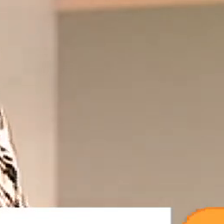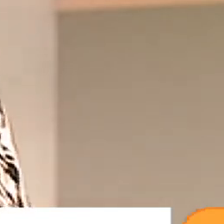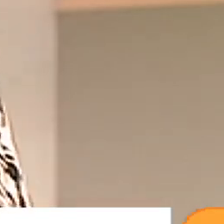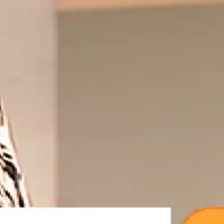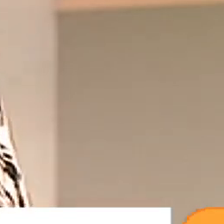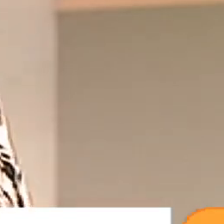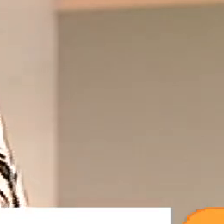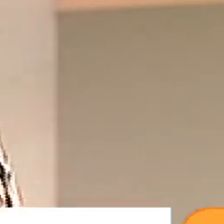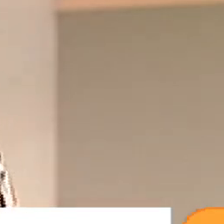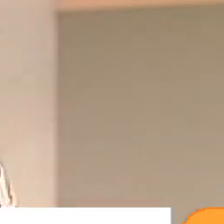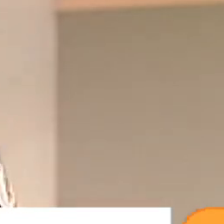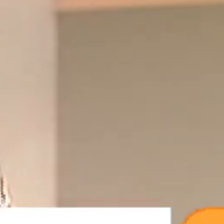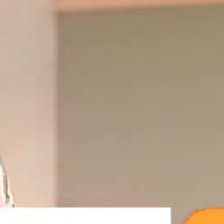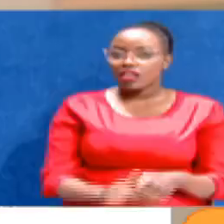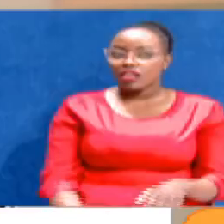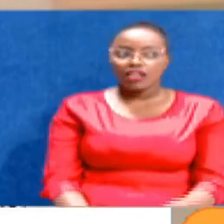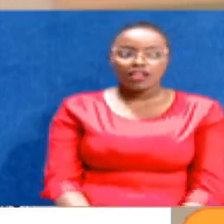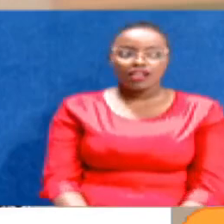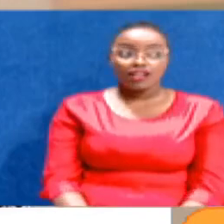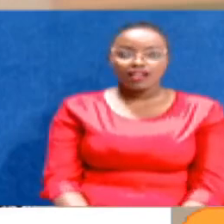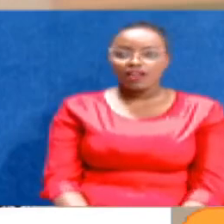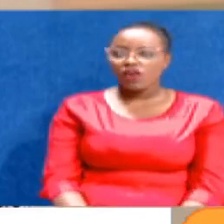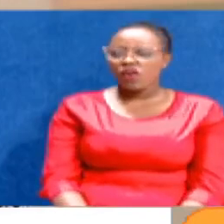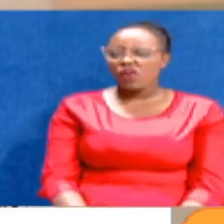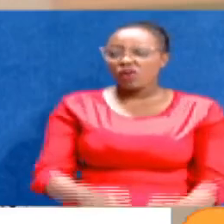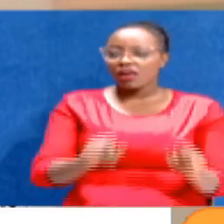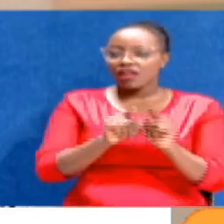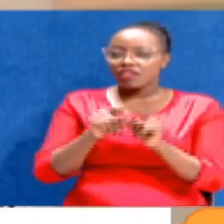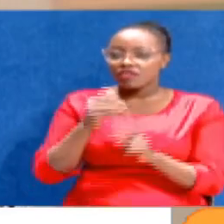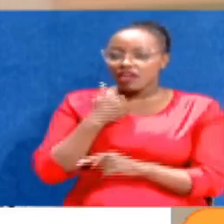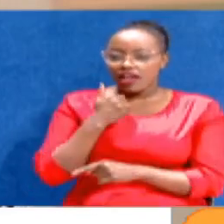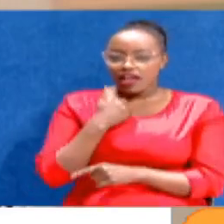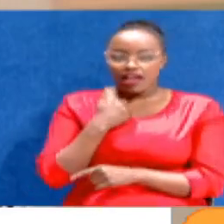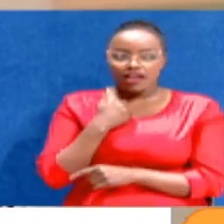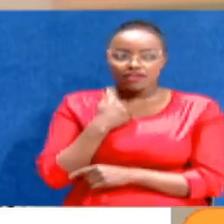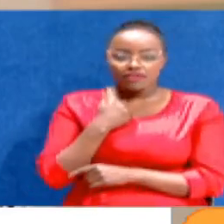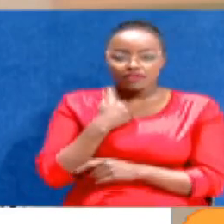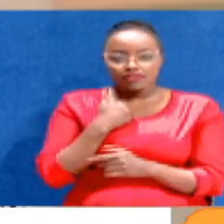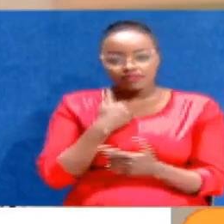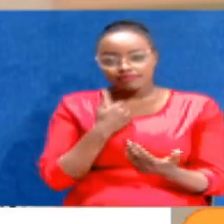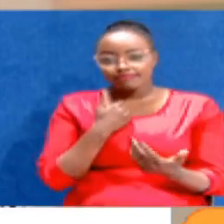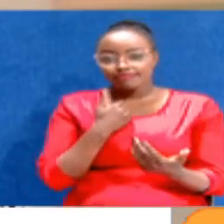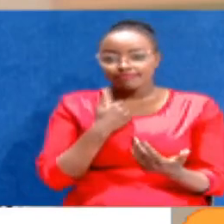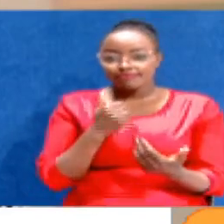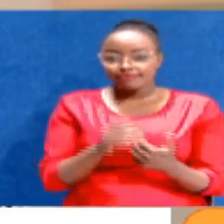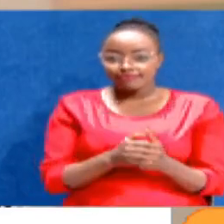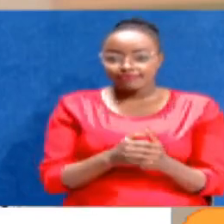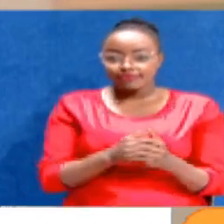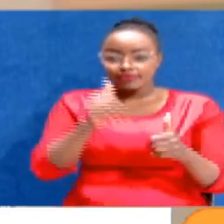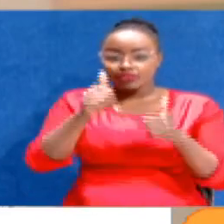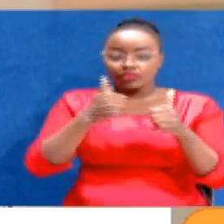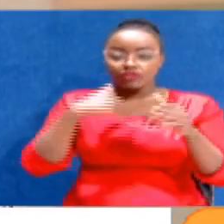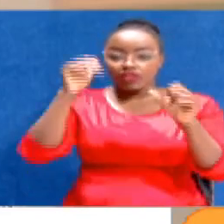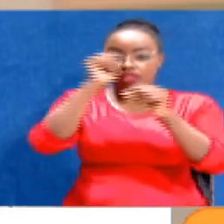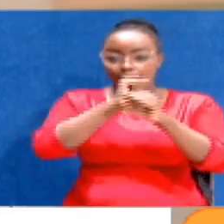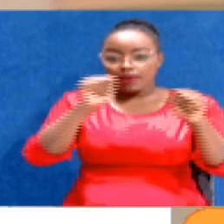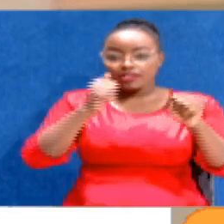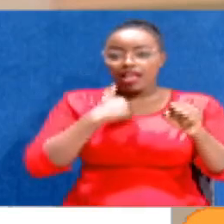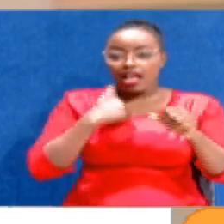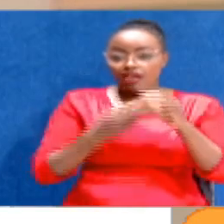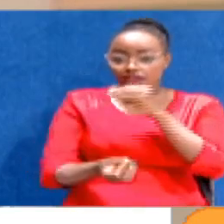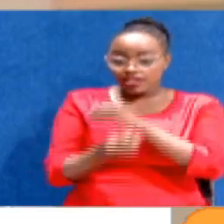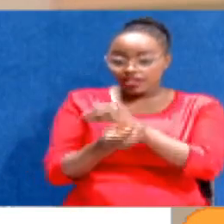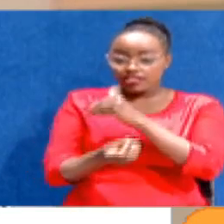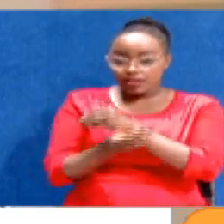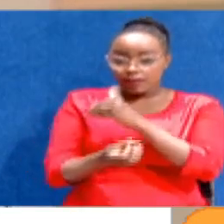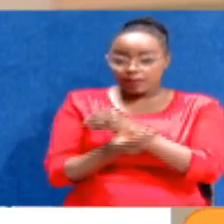in. Now, 2 weeks ago, we first heard the term disease-infested zones, used by the president to describe